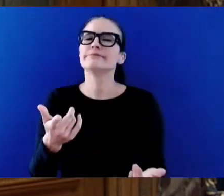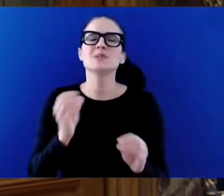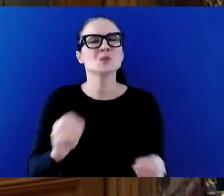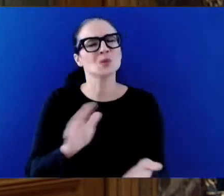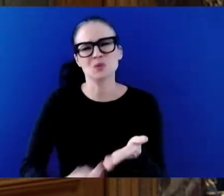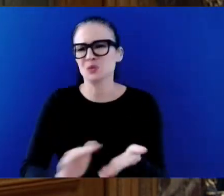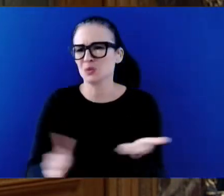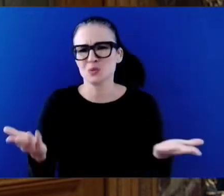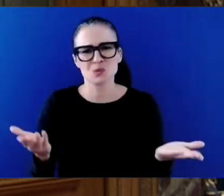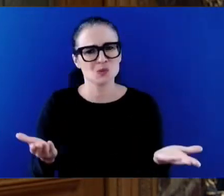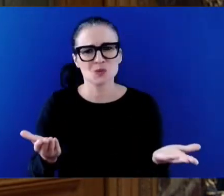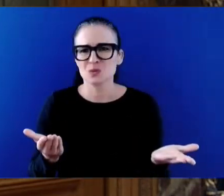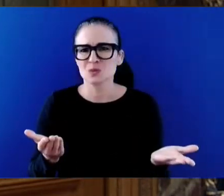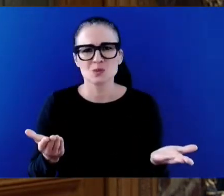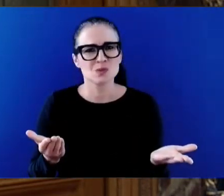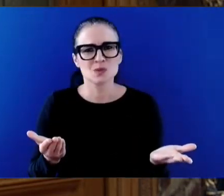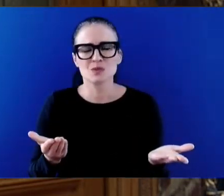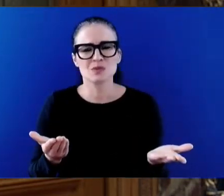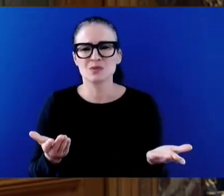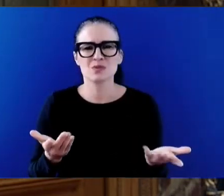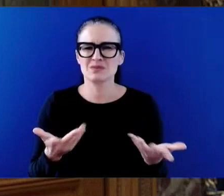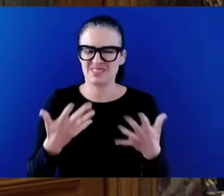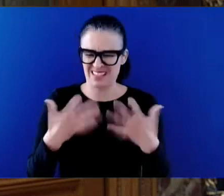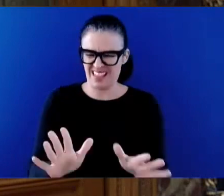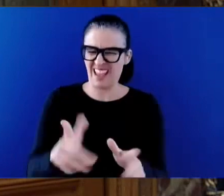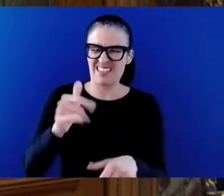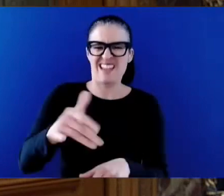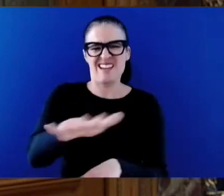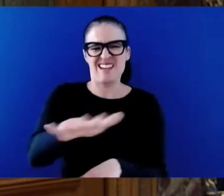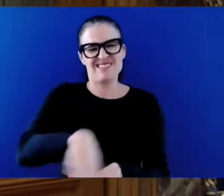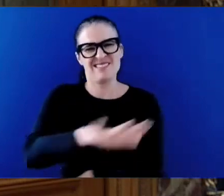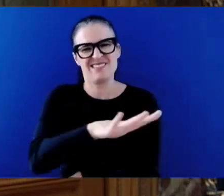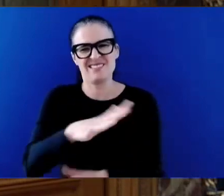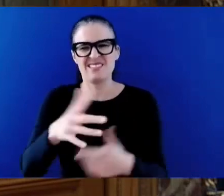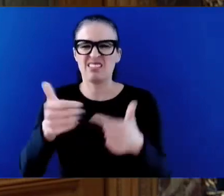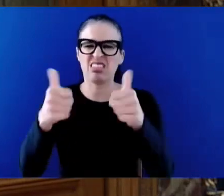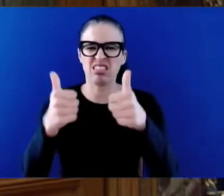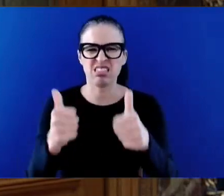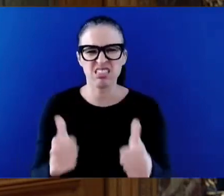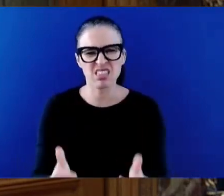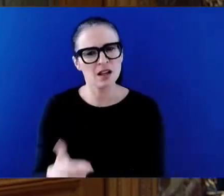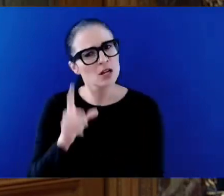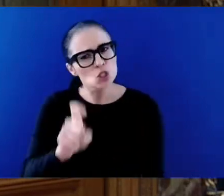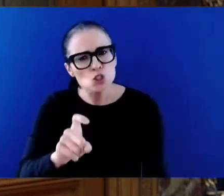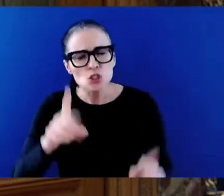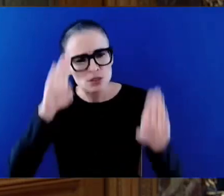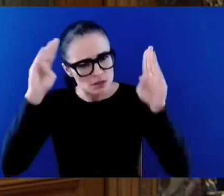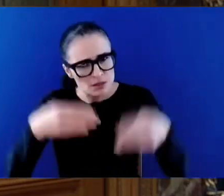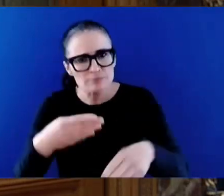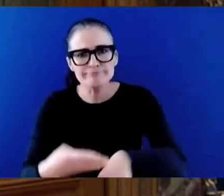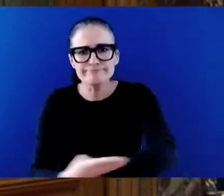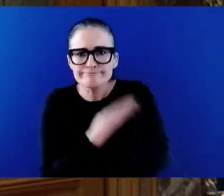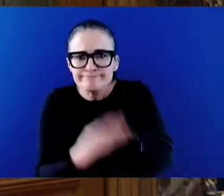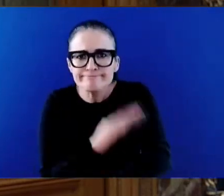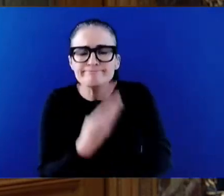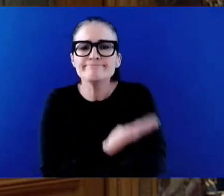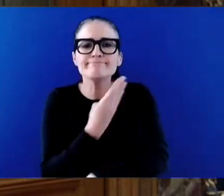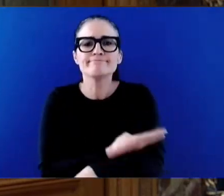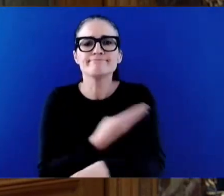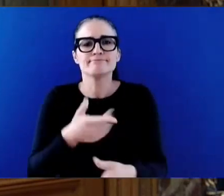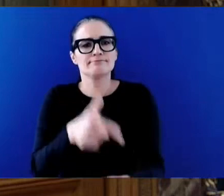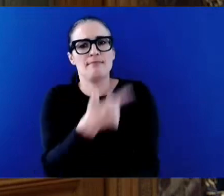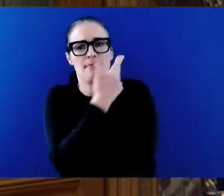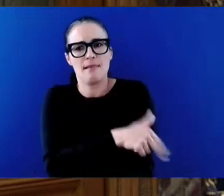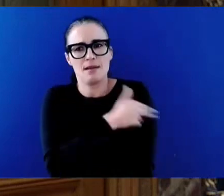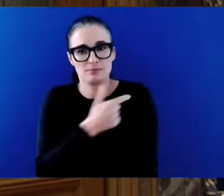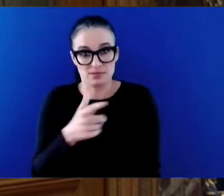and enhancing it. Is the next step for this hospital going to be closure? The capital region can ill afford to